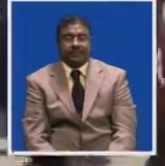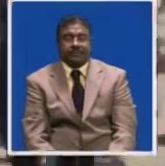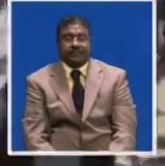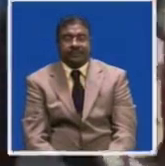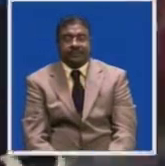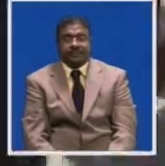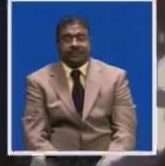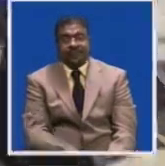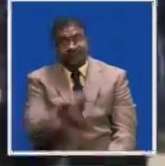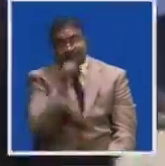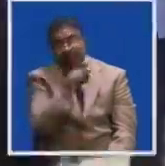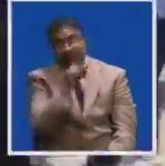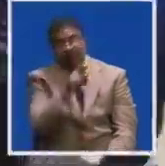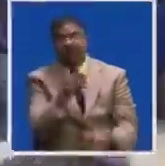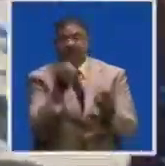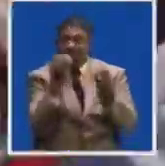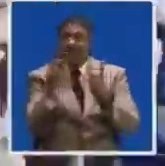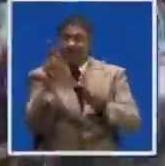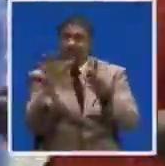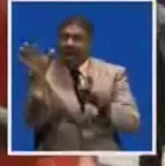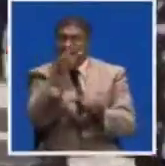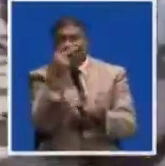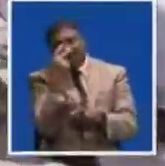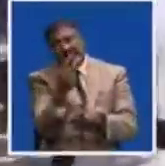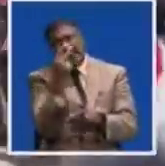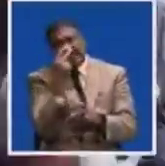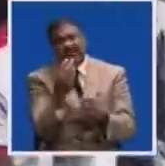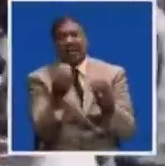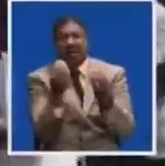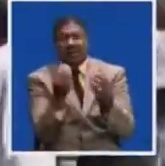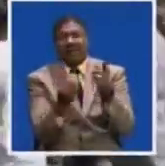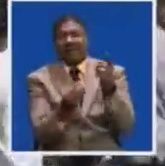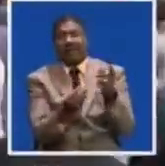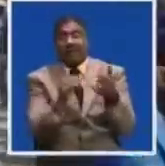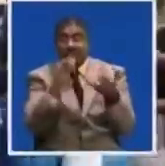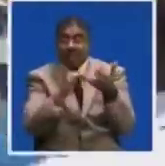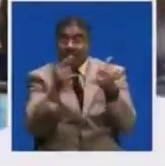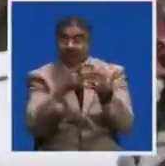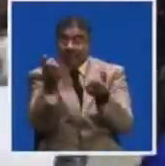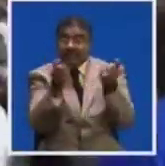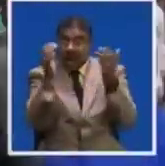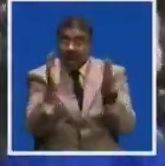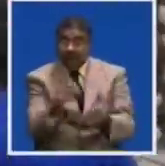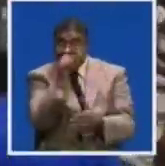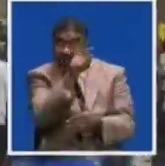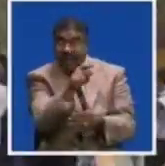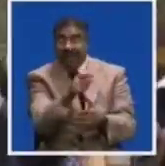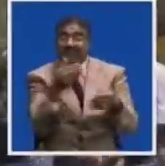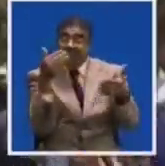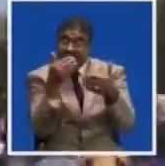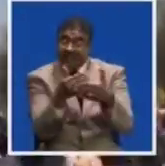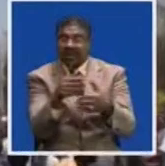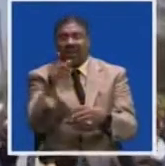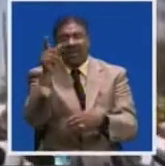It is an image that has made several rounds on the internet. A South African truck driver just saved from the wrath of a mob at Kazungula